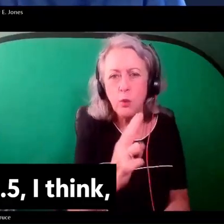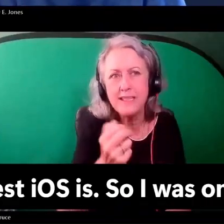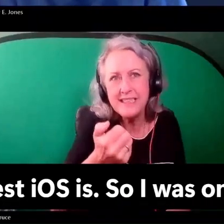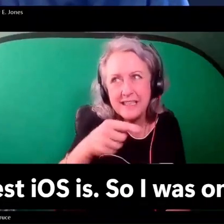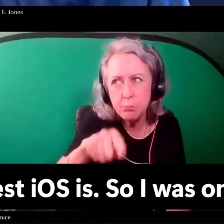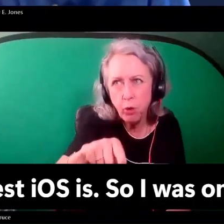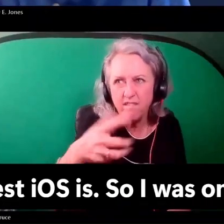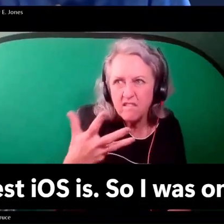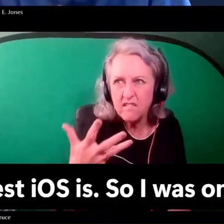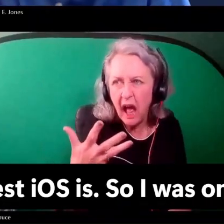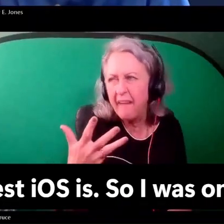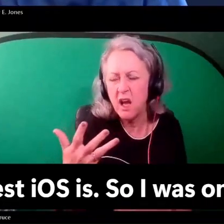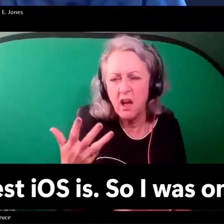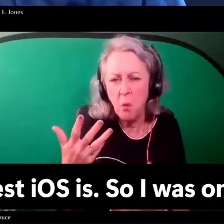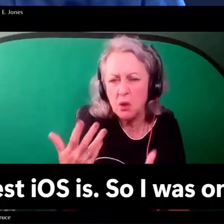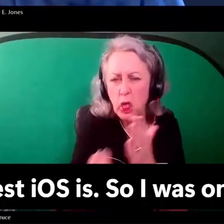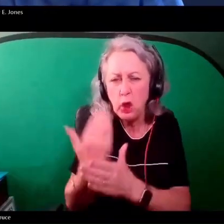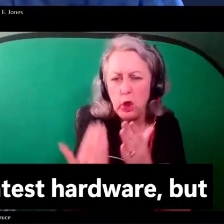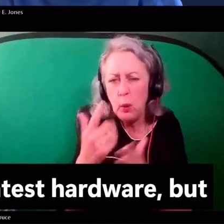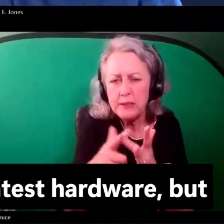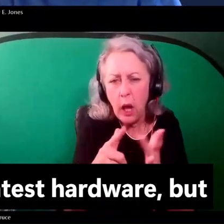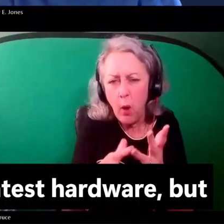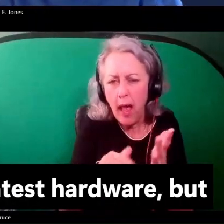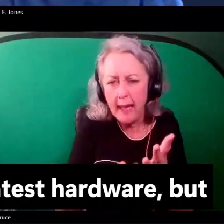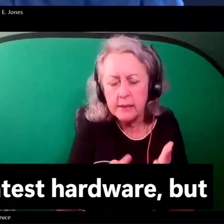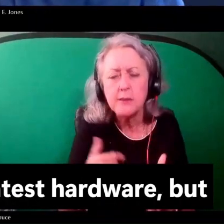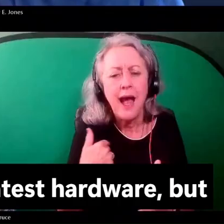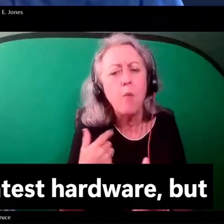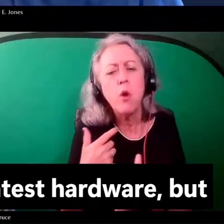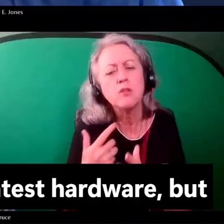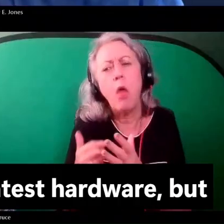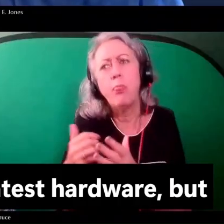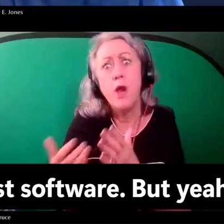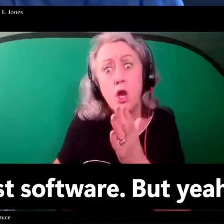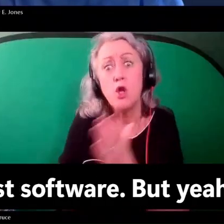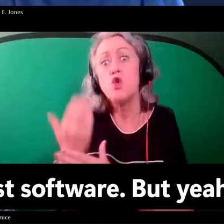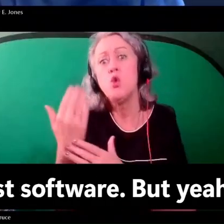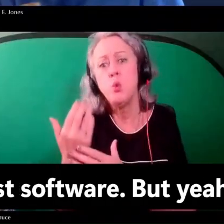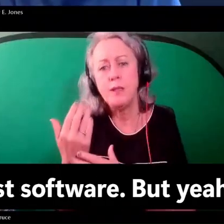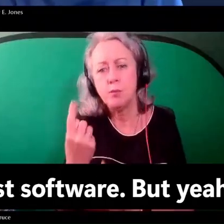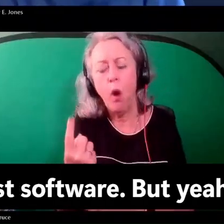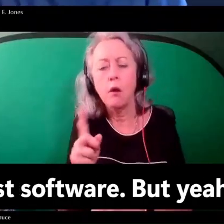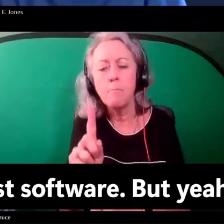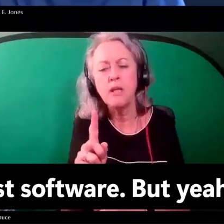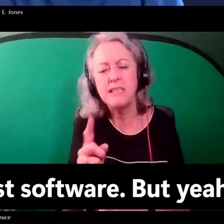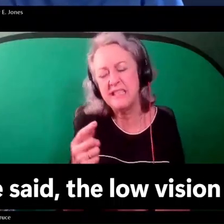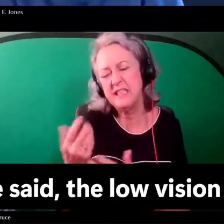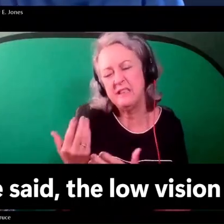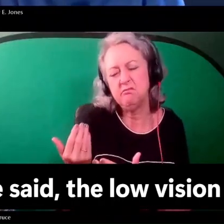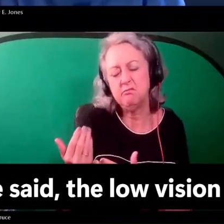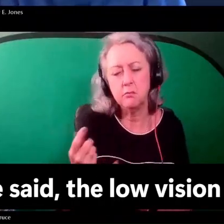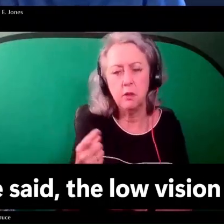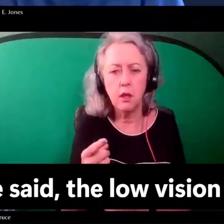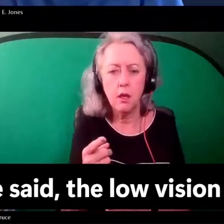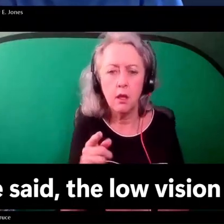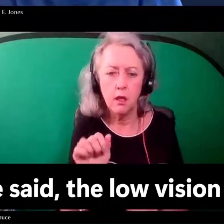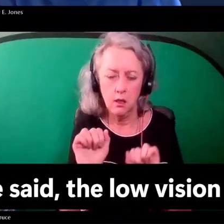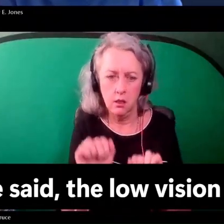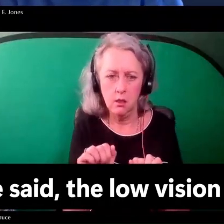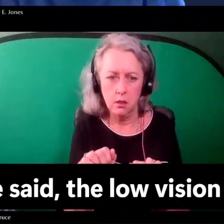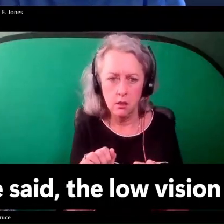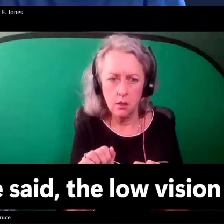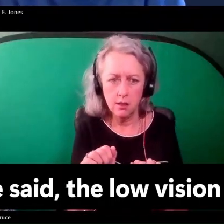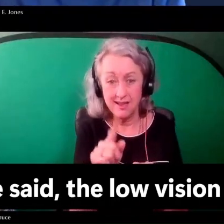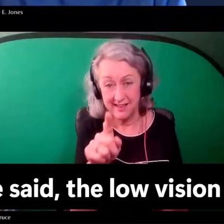I think, whatever the latest iOS is. So I was on not quite the latest hardware, but certainly the latest software. But yeah, I mean,